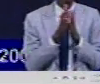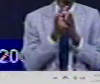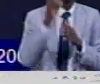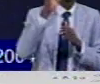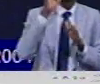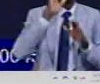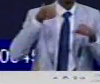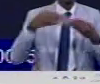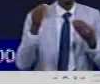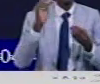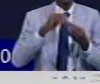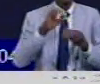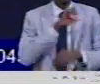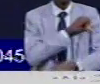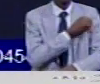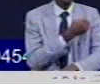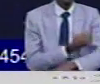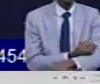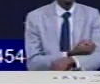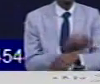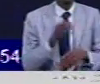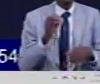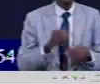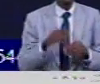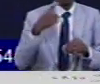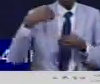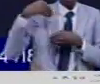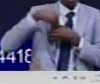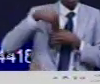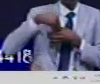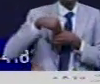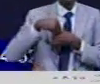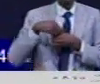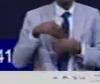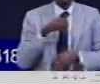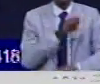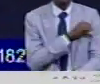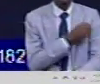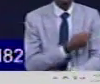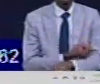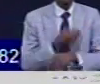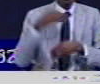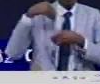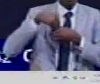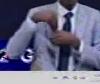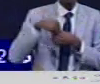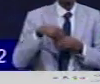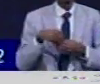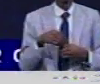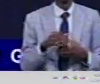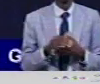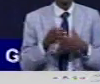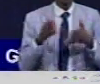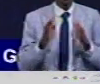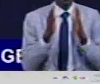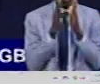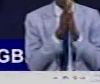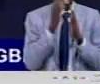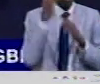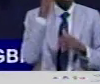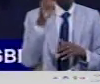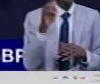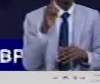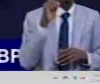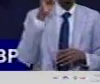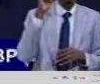the inner man. Let's pray for him. As the Lord is raising him up, God will grant him more strength in the inner